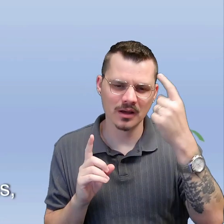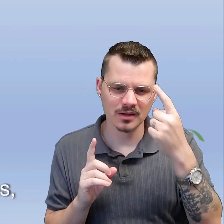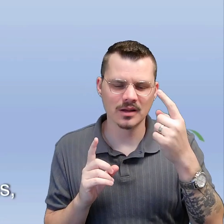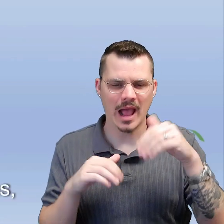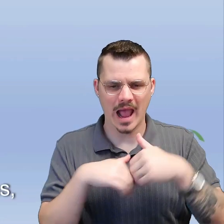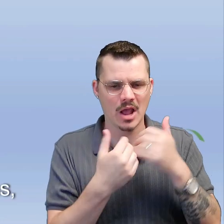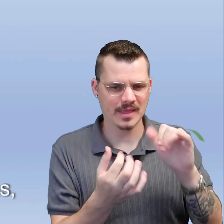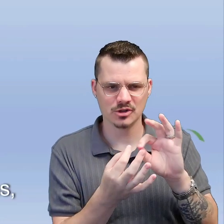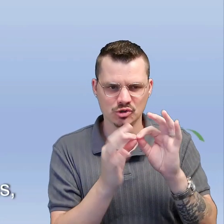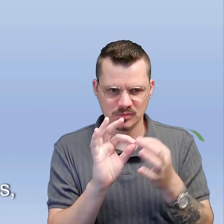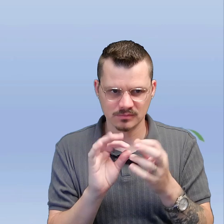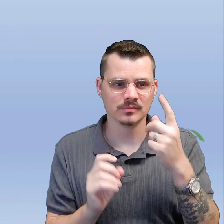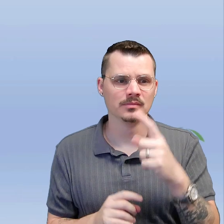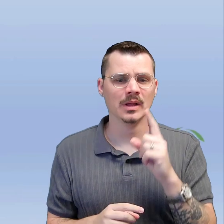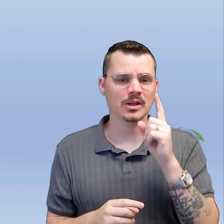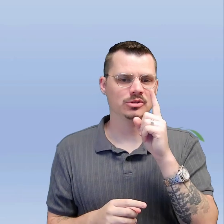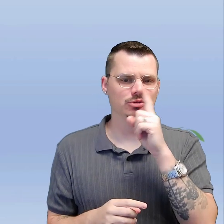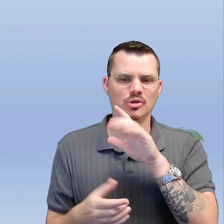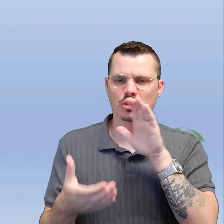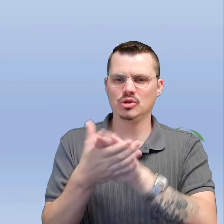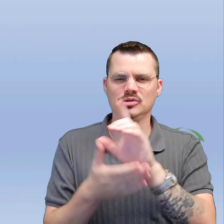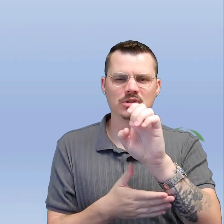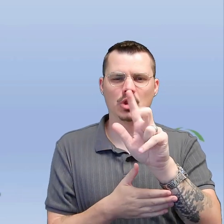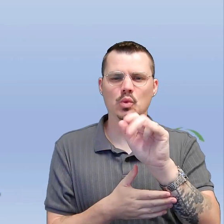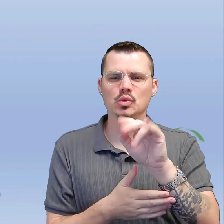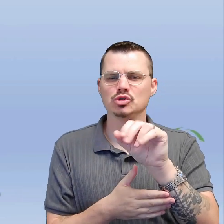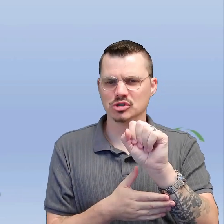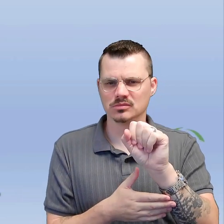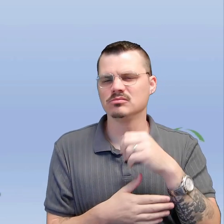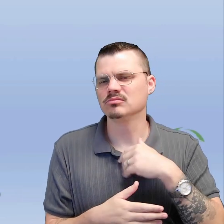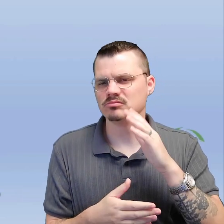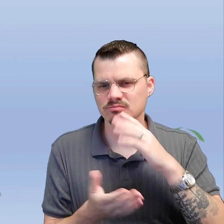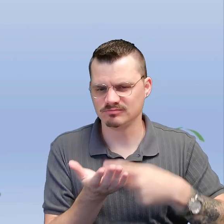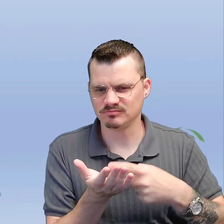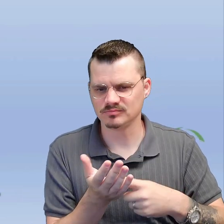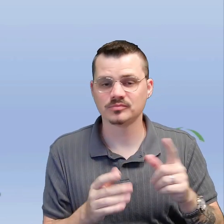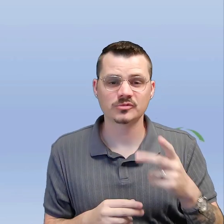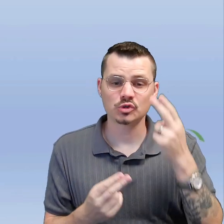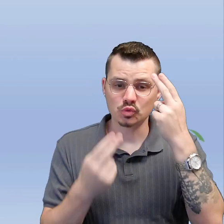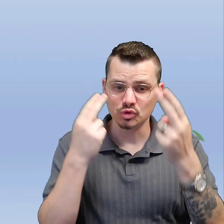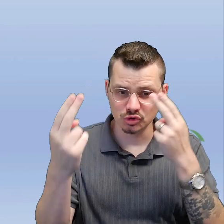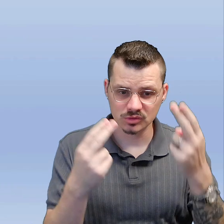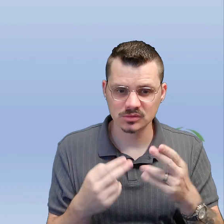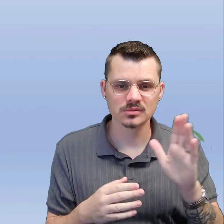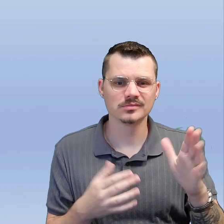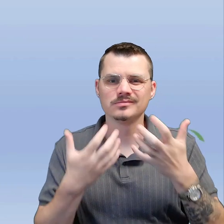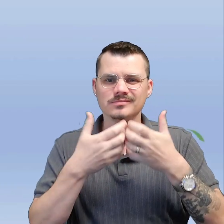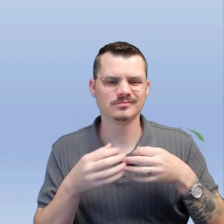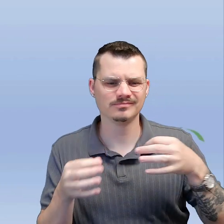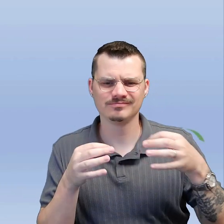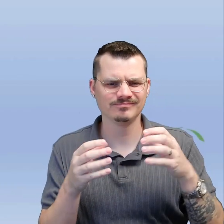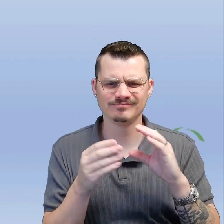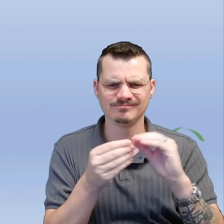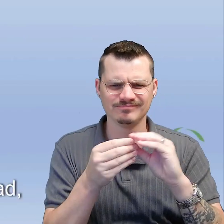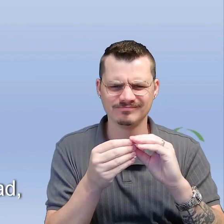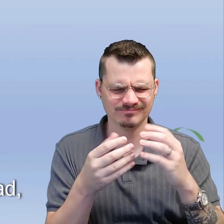that's interpreted. Delusions. What's a delusion? We'll talk about that. Hallucination, disorganized